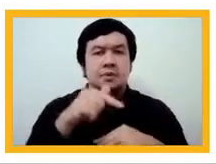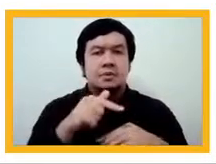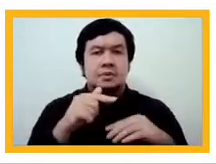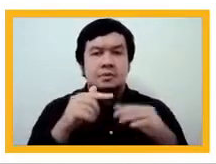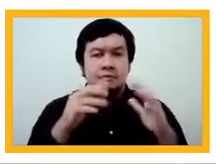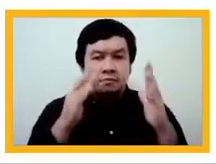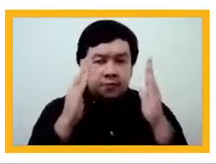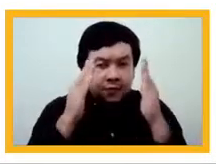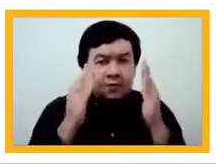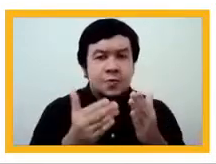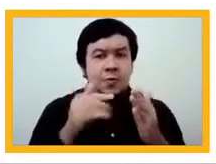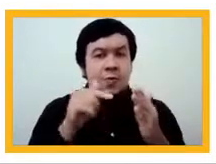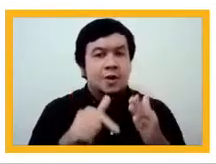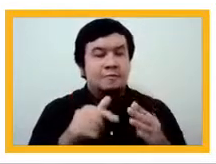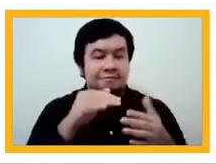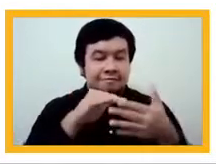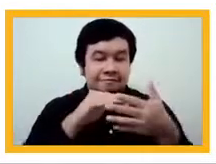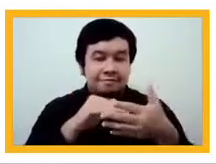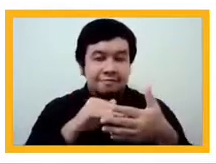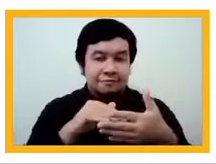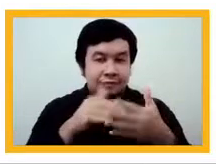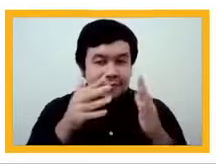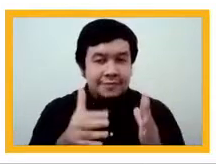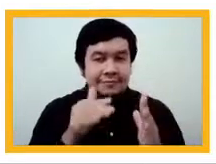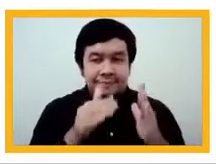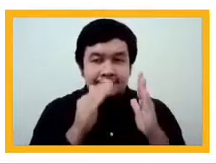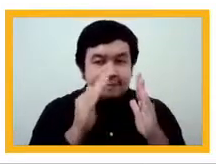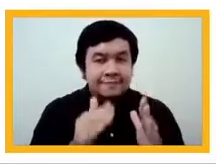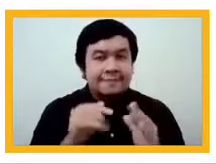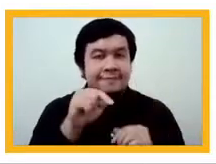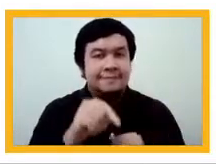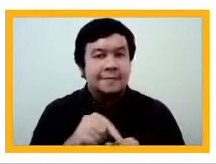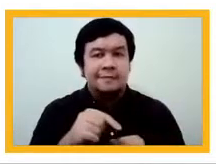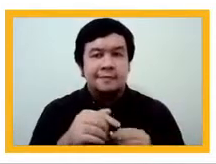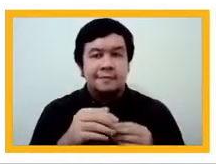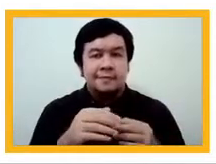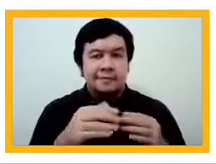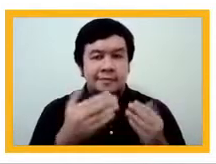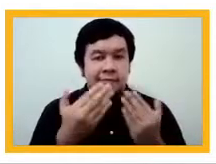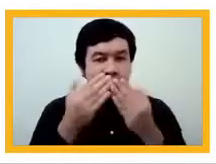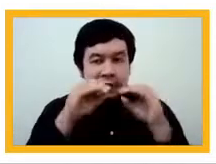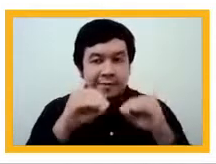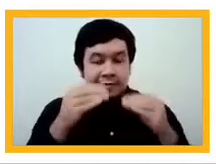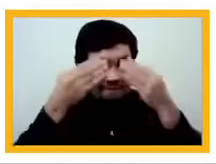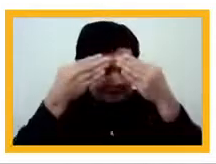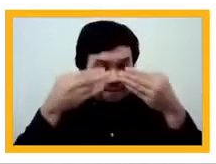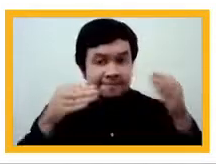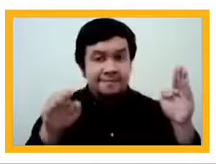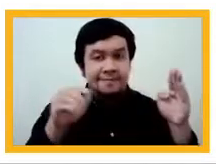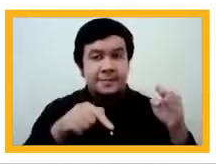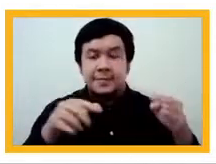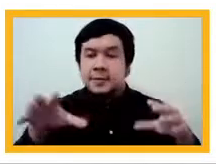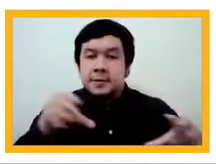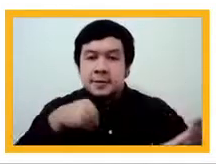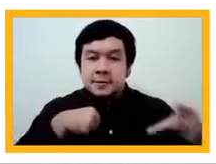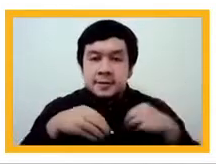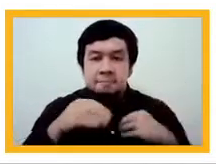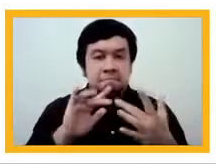to see that students are very open. They're embracing massive open online courses and open educational